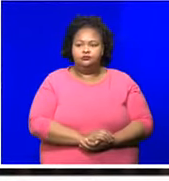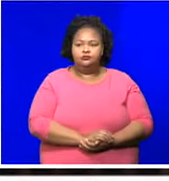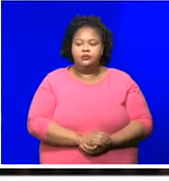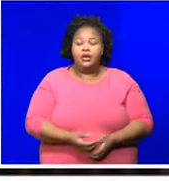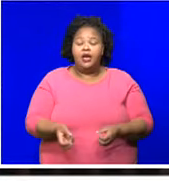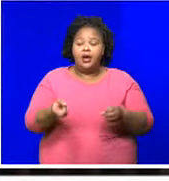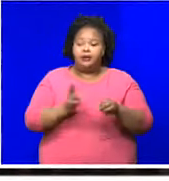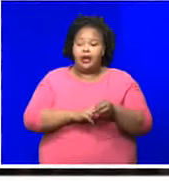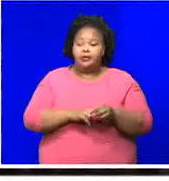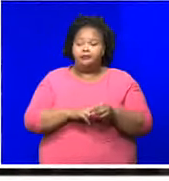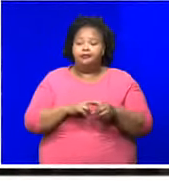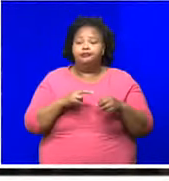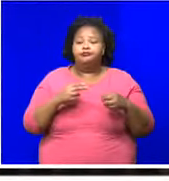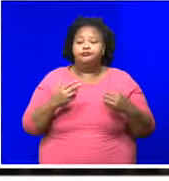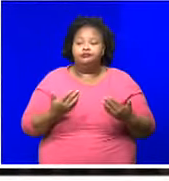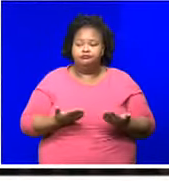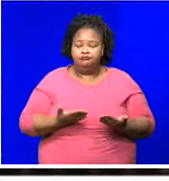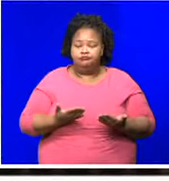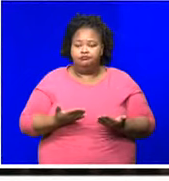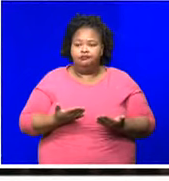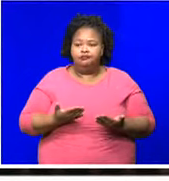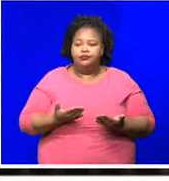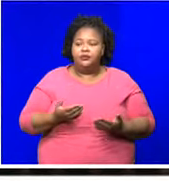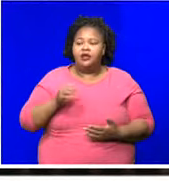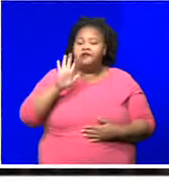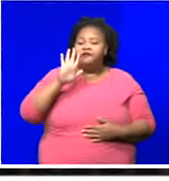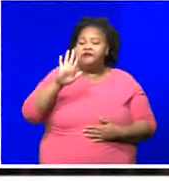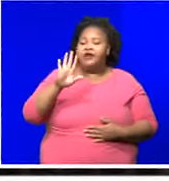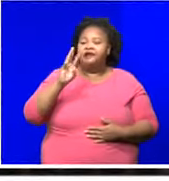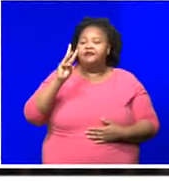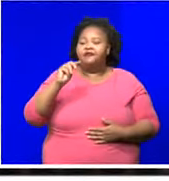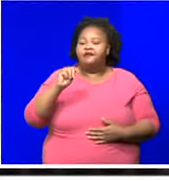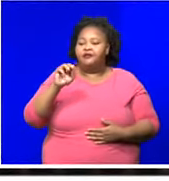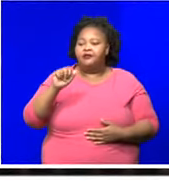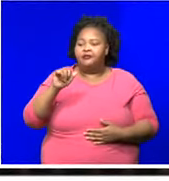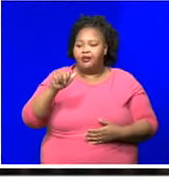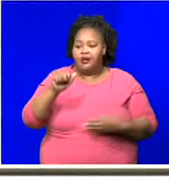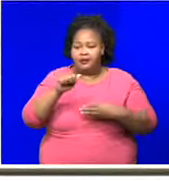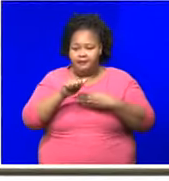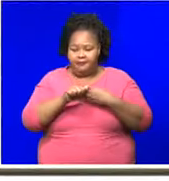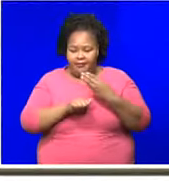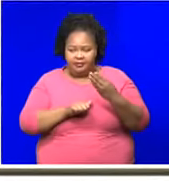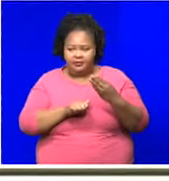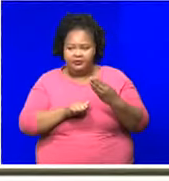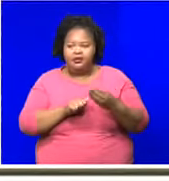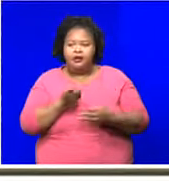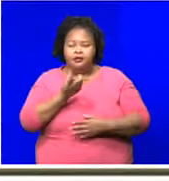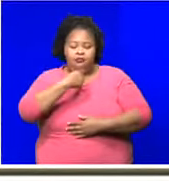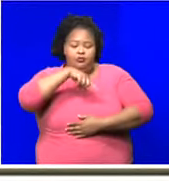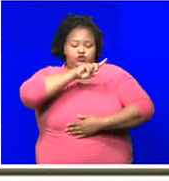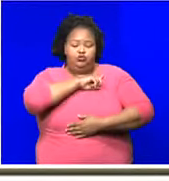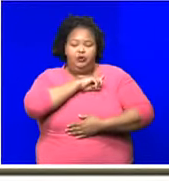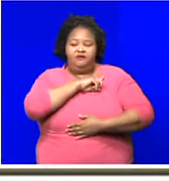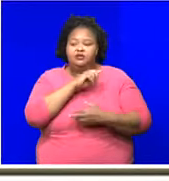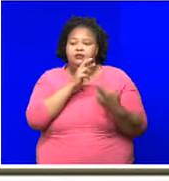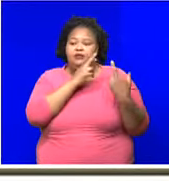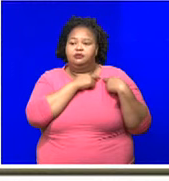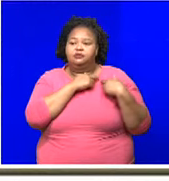njalo emva kancane njalo mhlaka 5 May sengini niphindze nimemetela